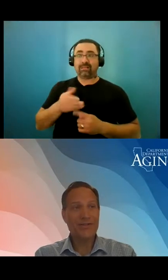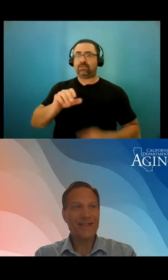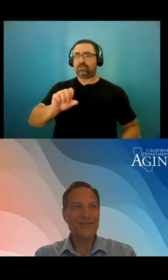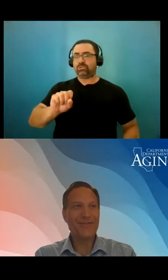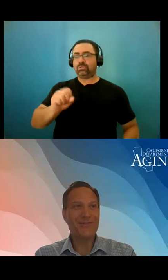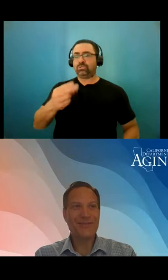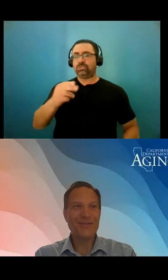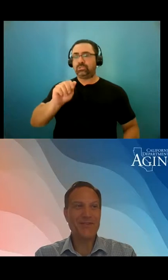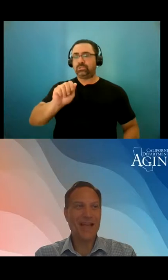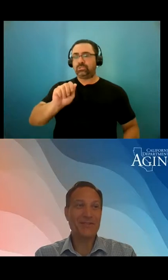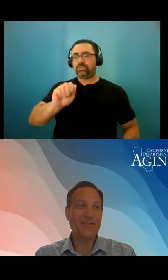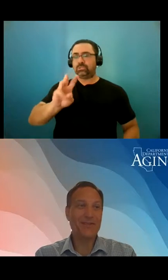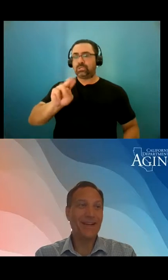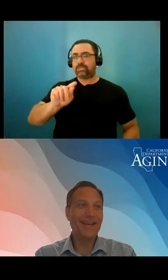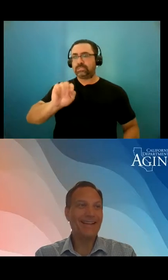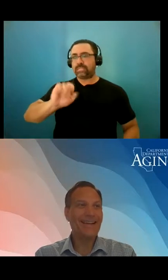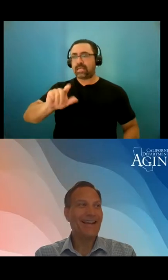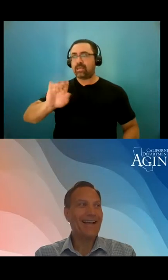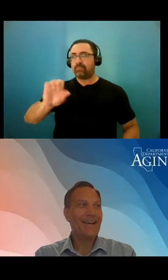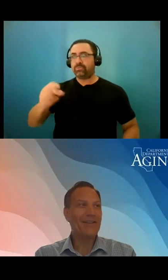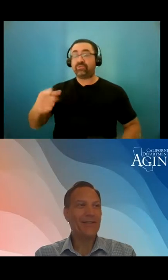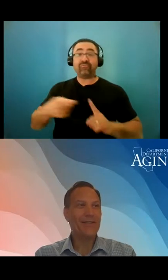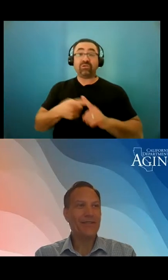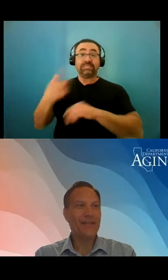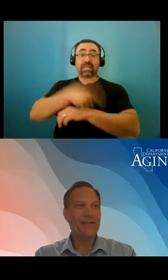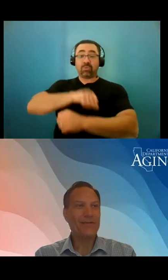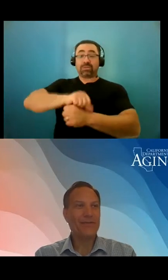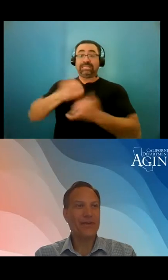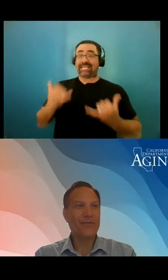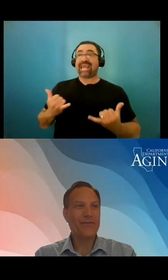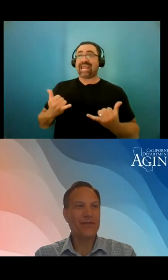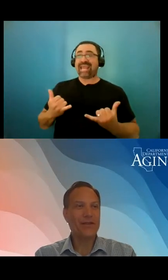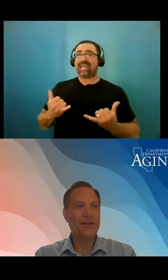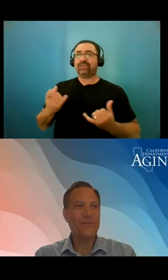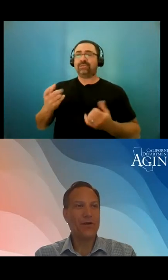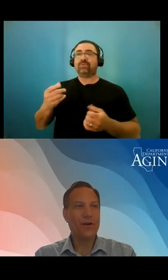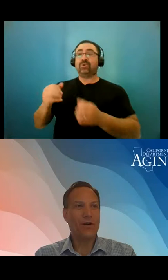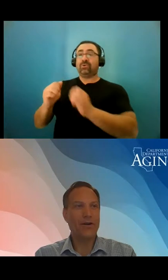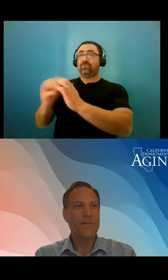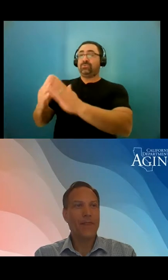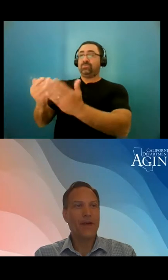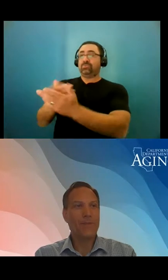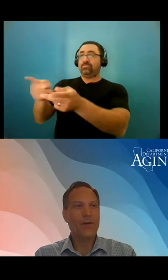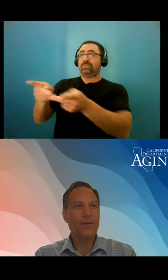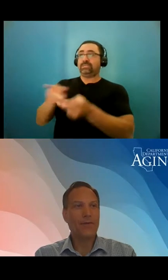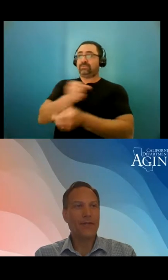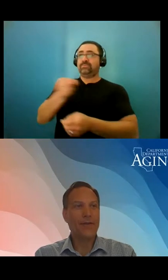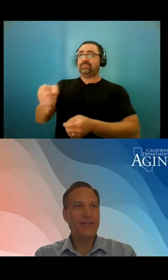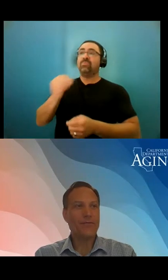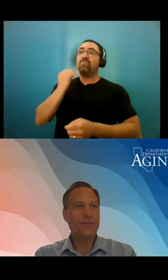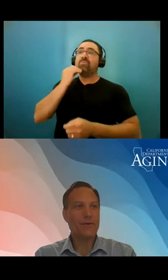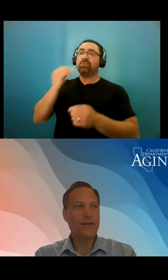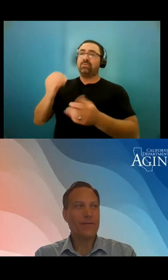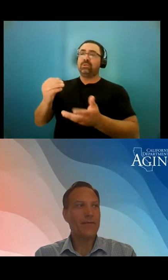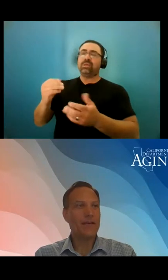Bush, whose first day actually was today, who's in a newly created position over our home and